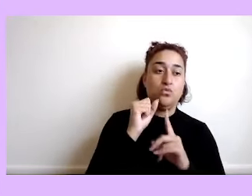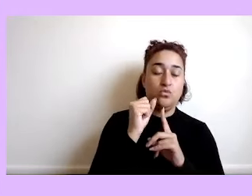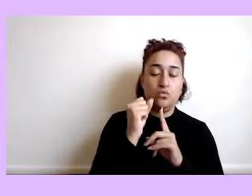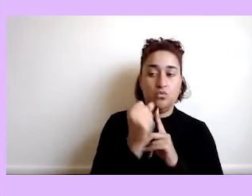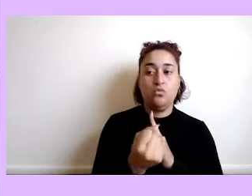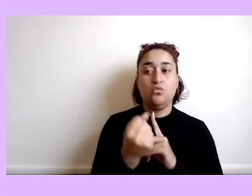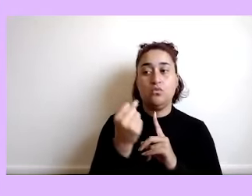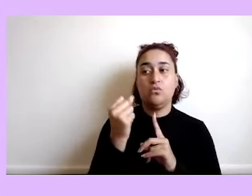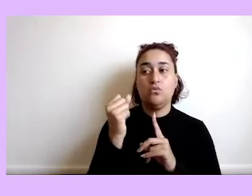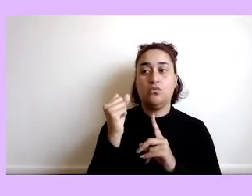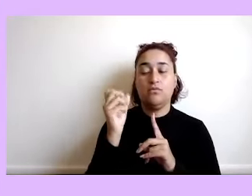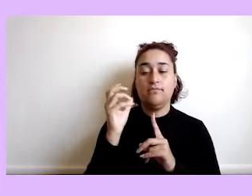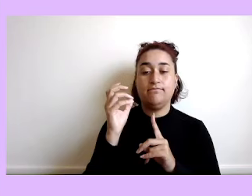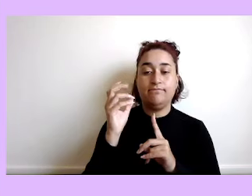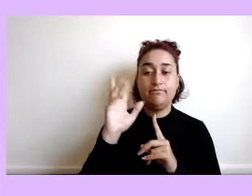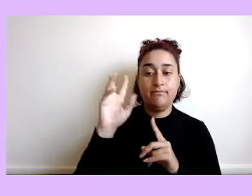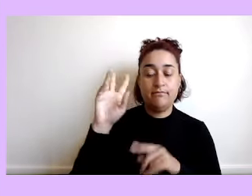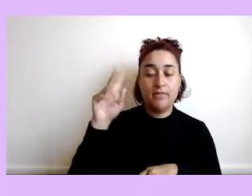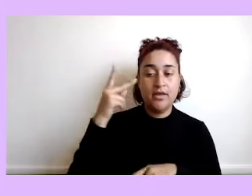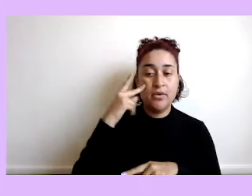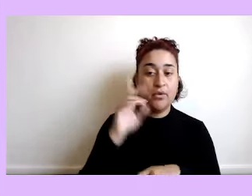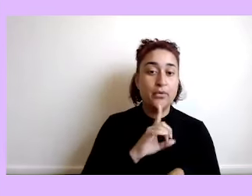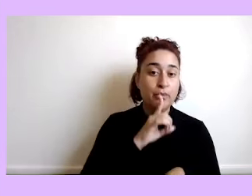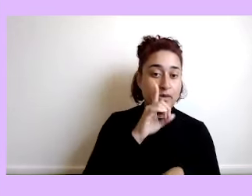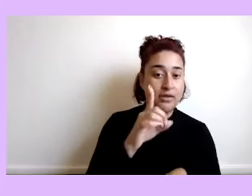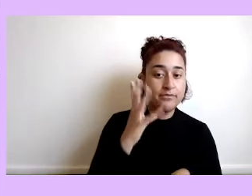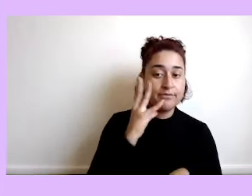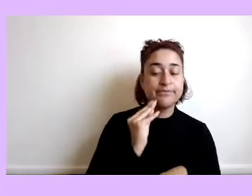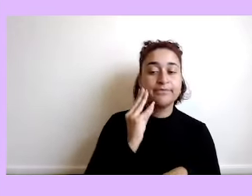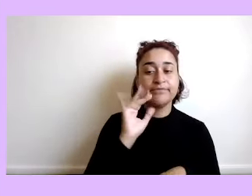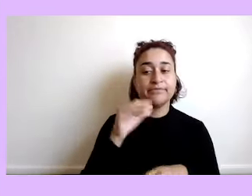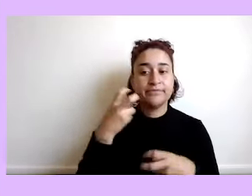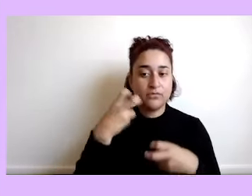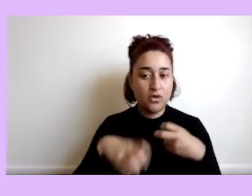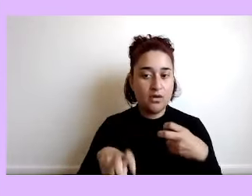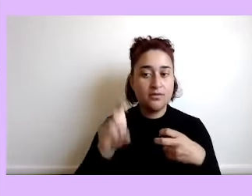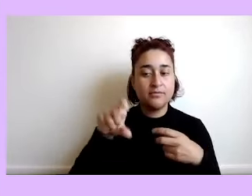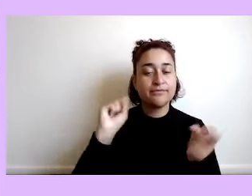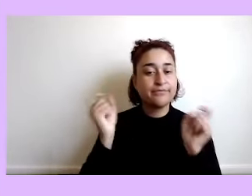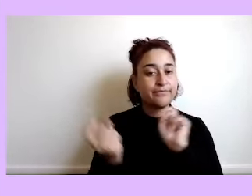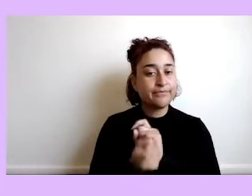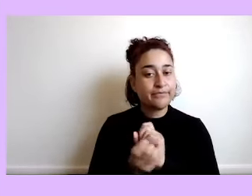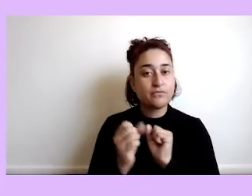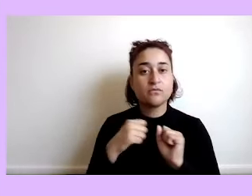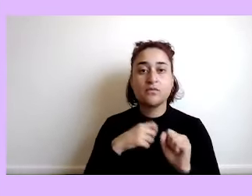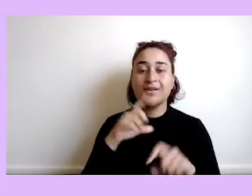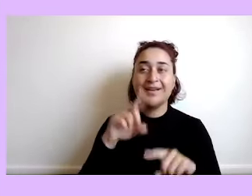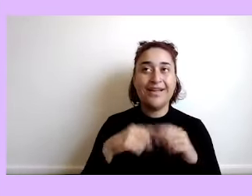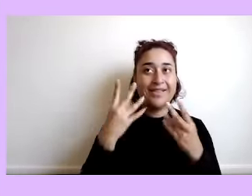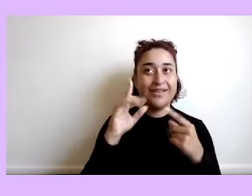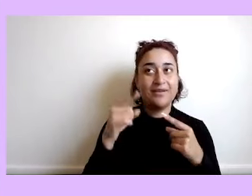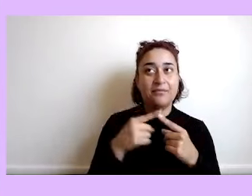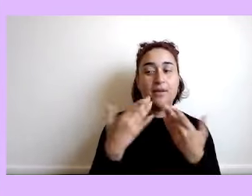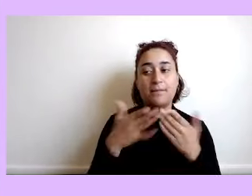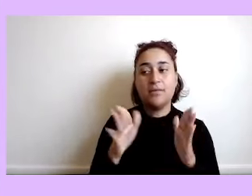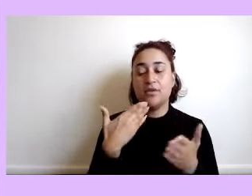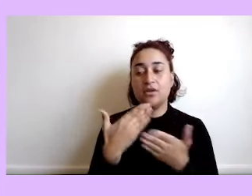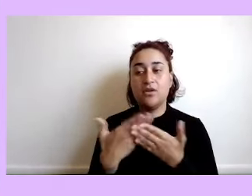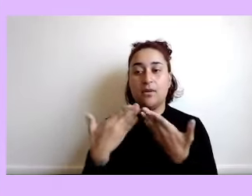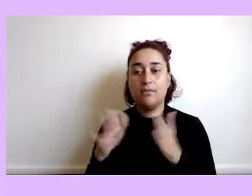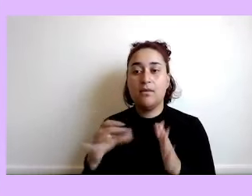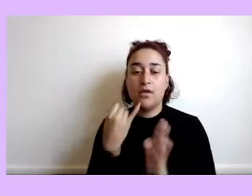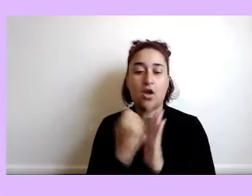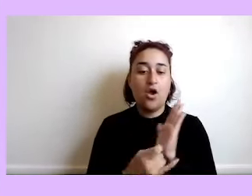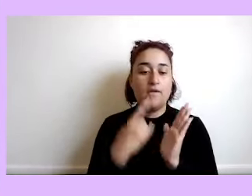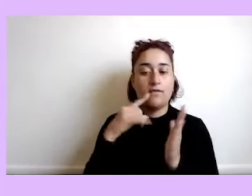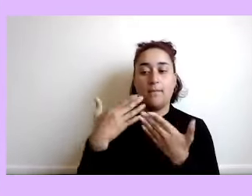are hard, that are difficult, and that need to change. And so I can't think about public good or public art for public good without